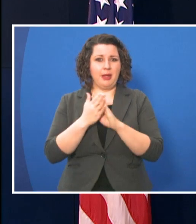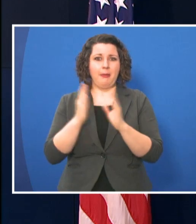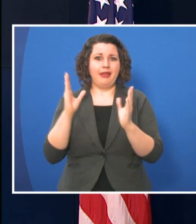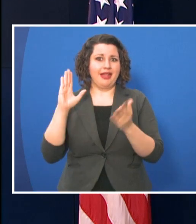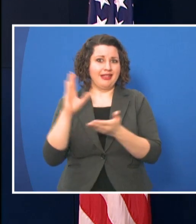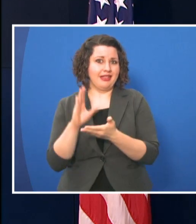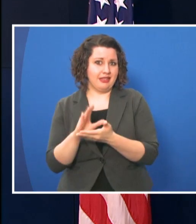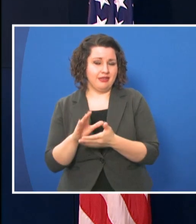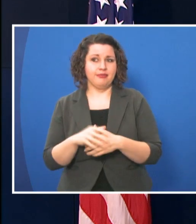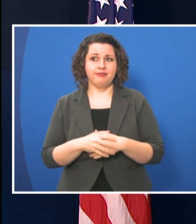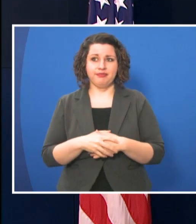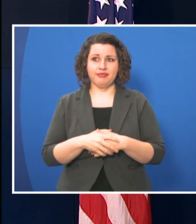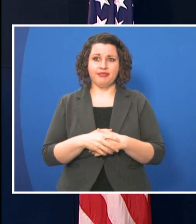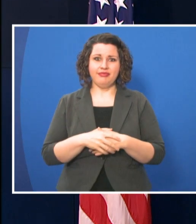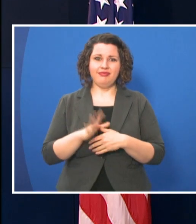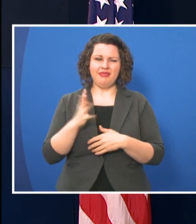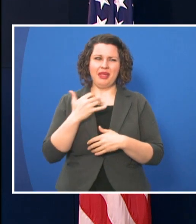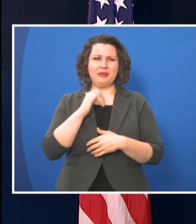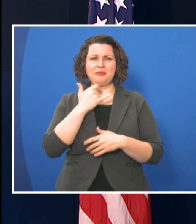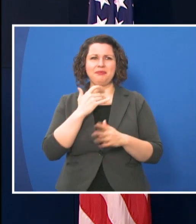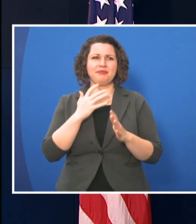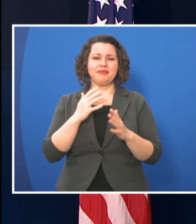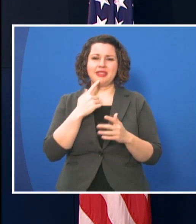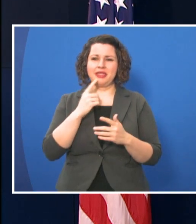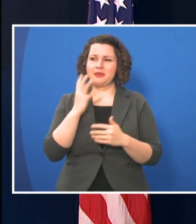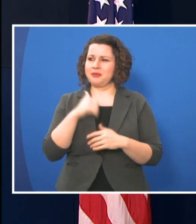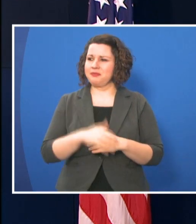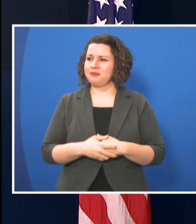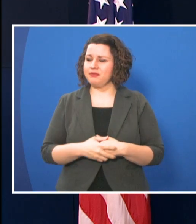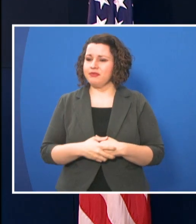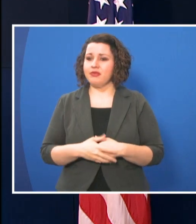say, right? Natalie, Iowa Public Radio.